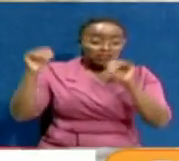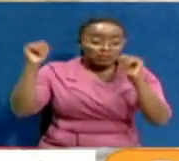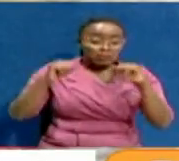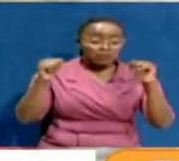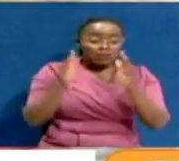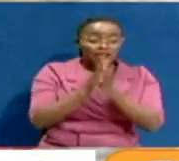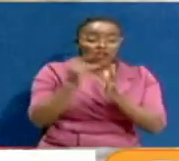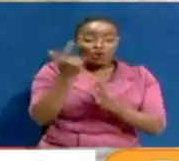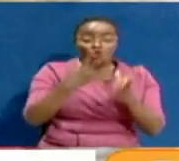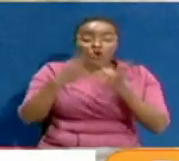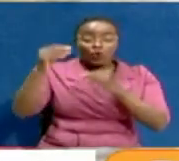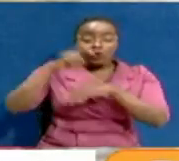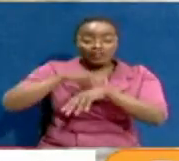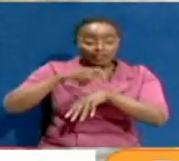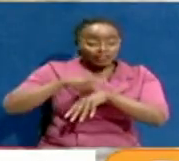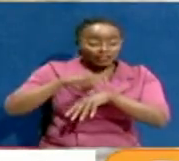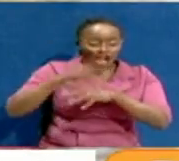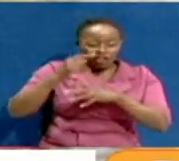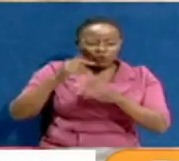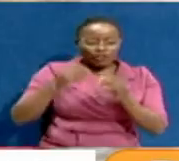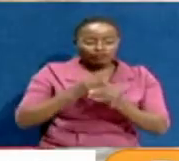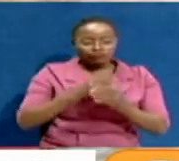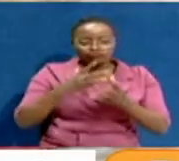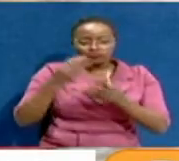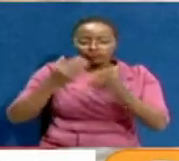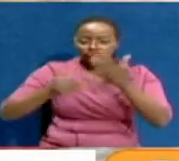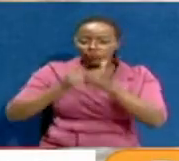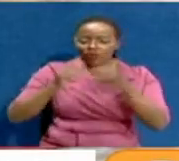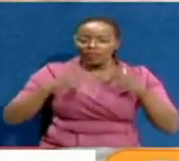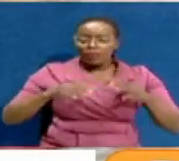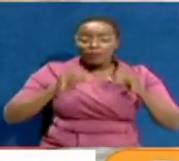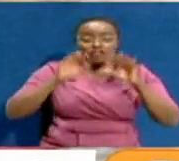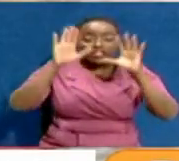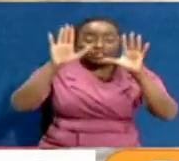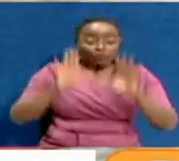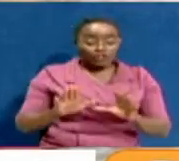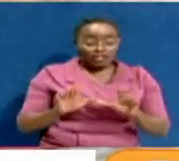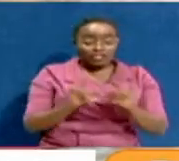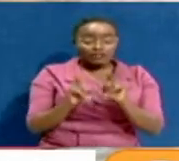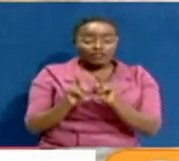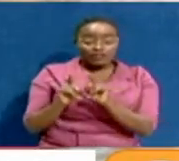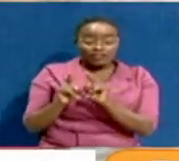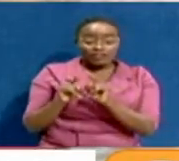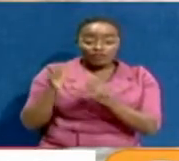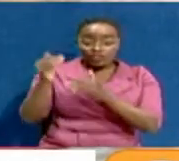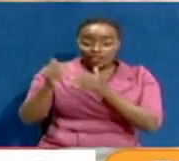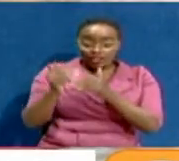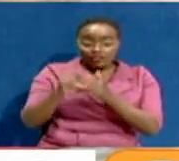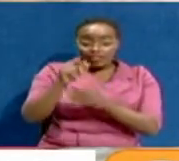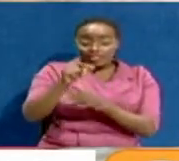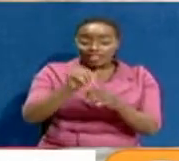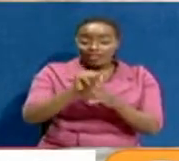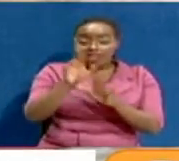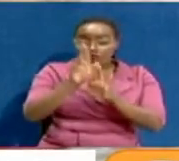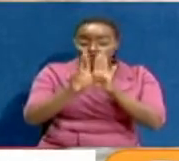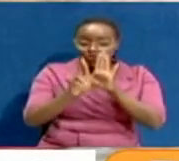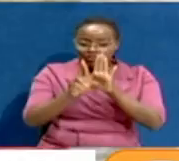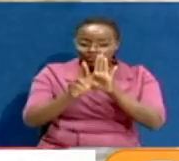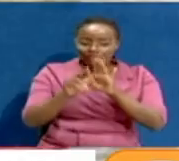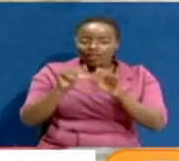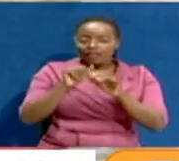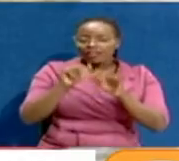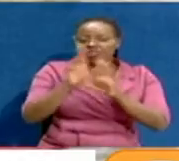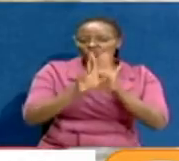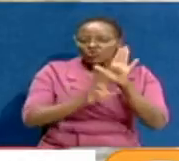possible and only going out where is necessary. So for the immediate or the very near future, those are the measures that are going to